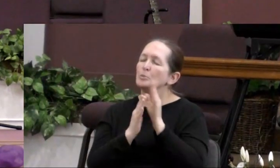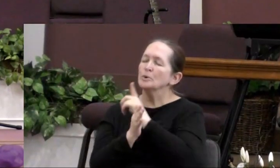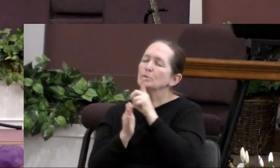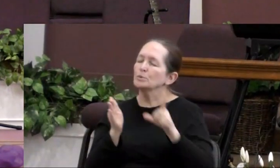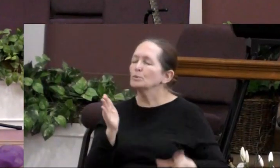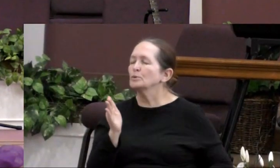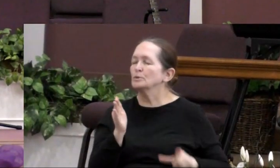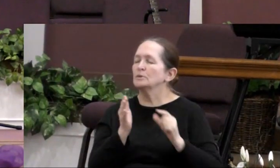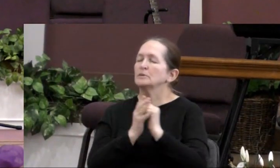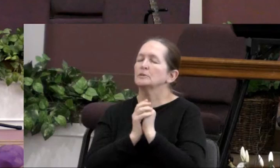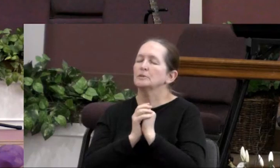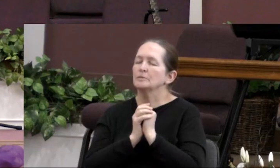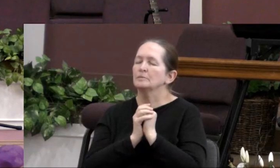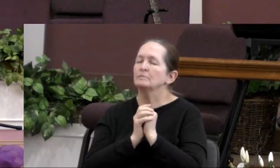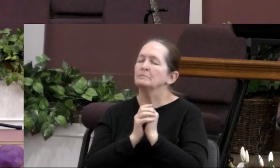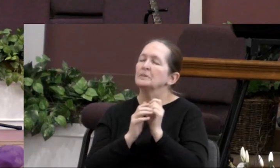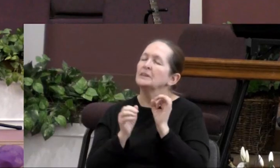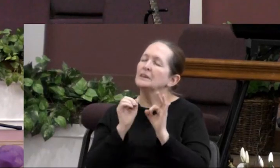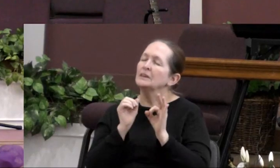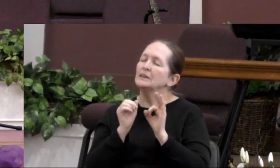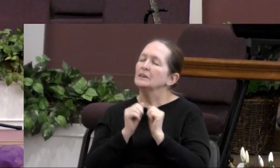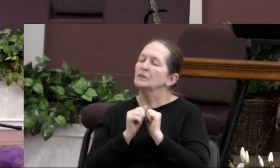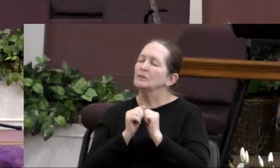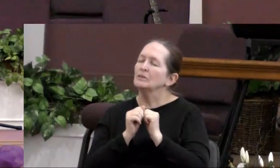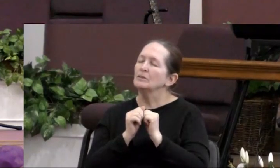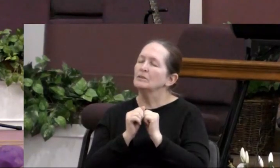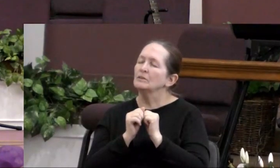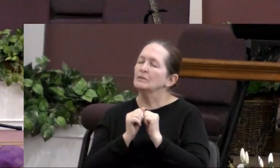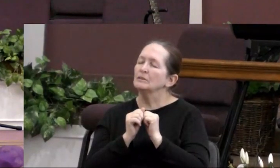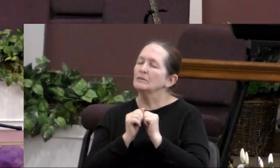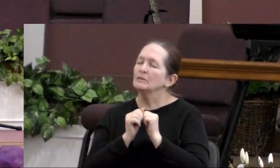that if there be any here